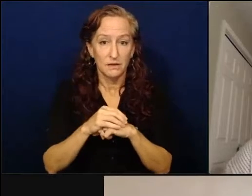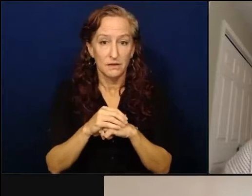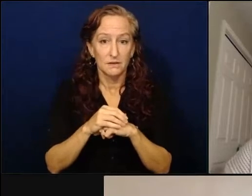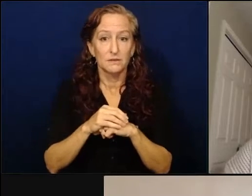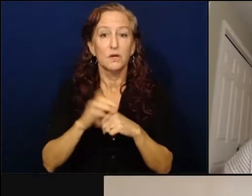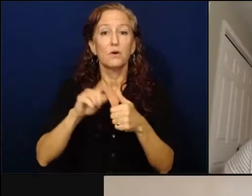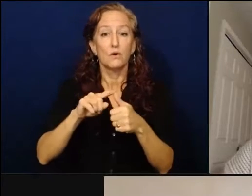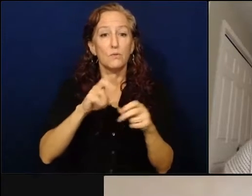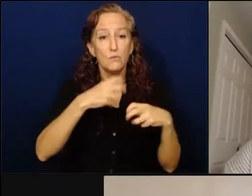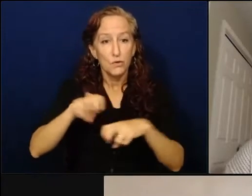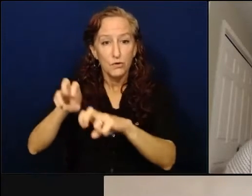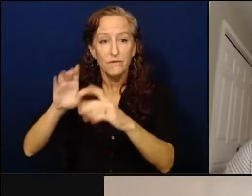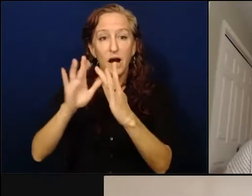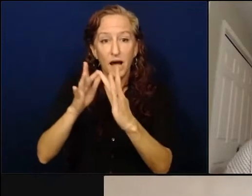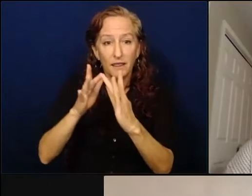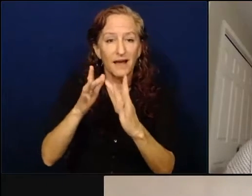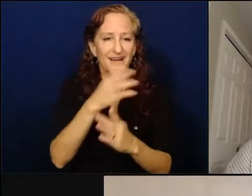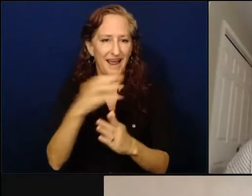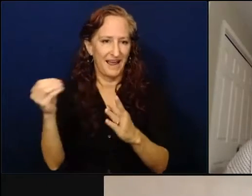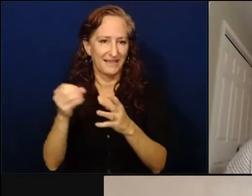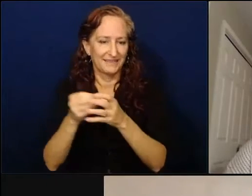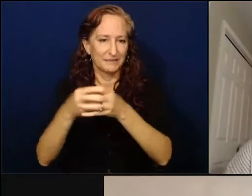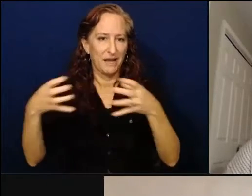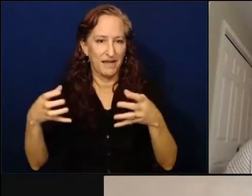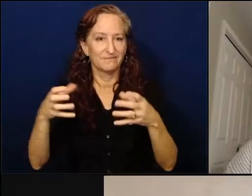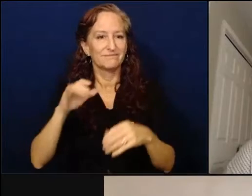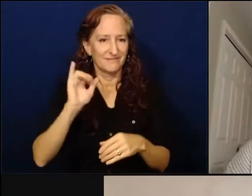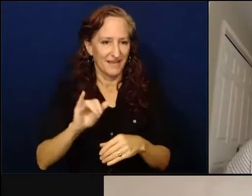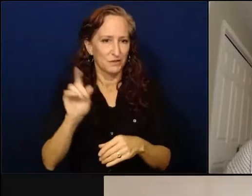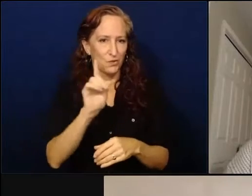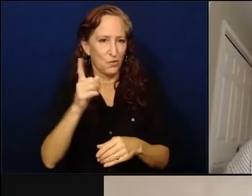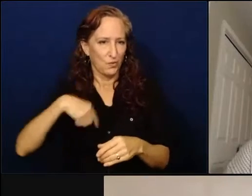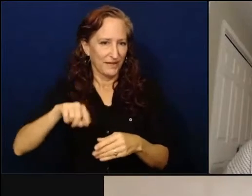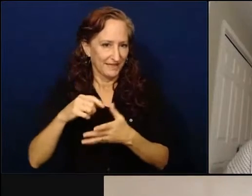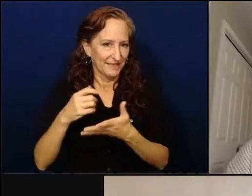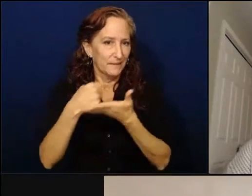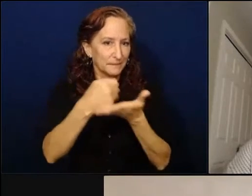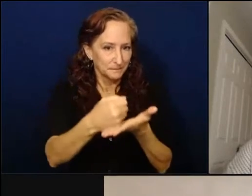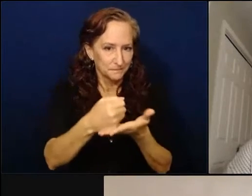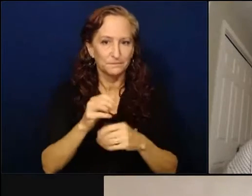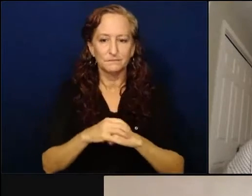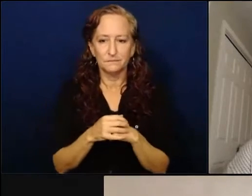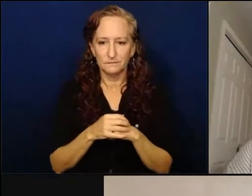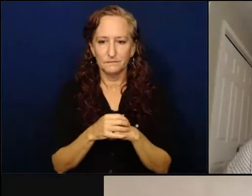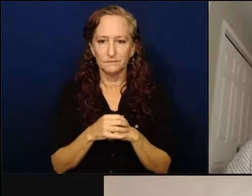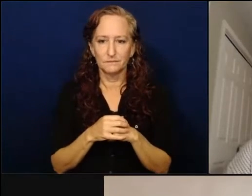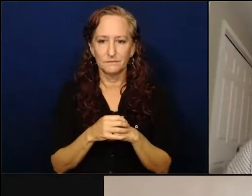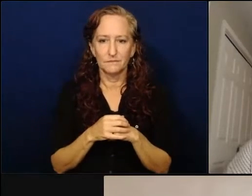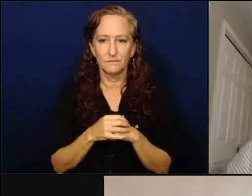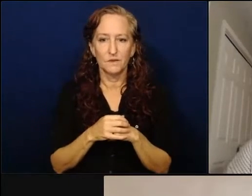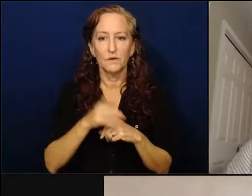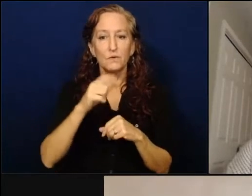expand. And so that's where we come in. And specifically around that, we've started seeing shifts